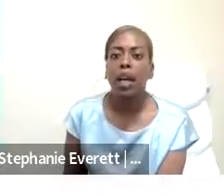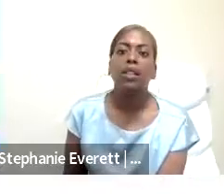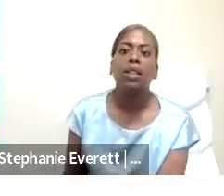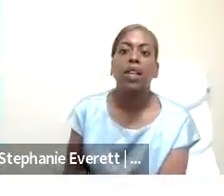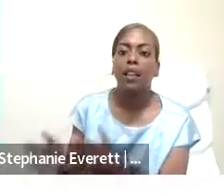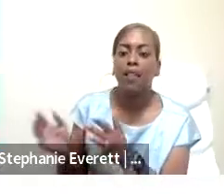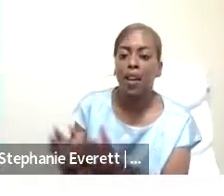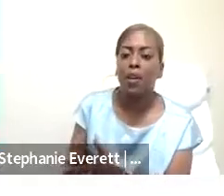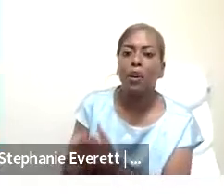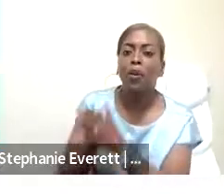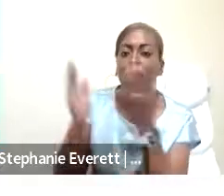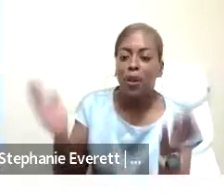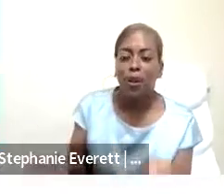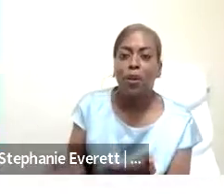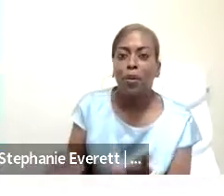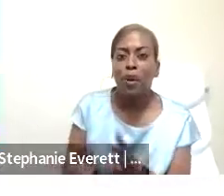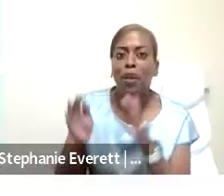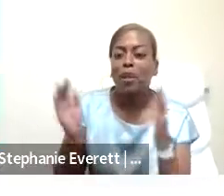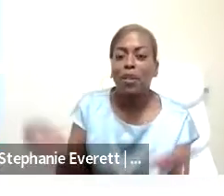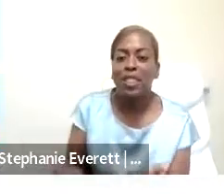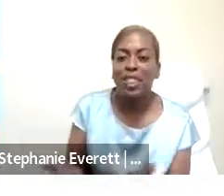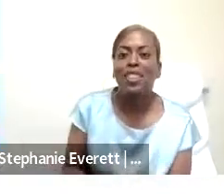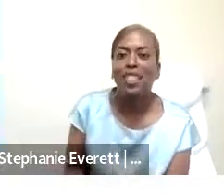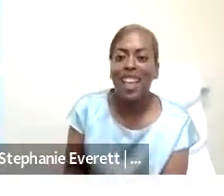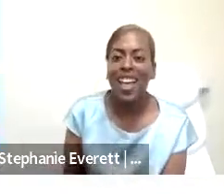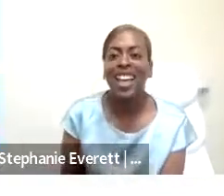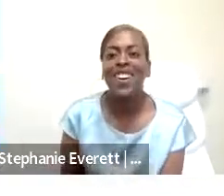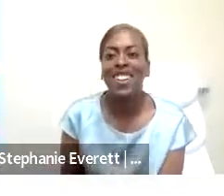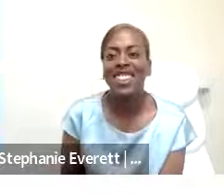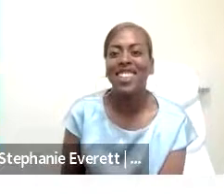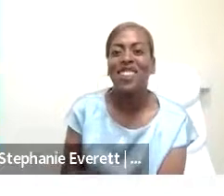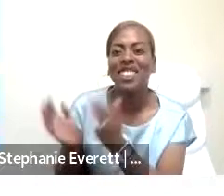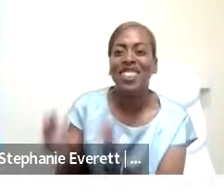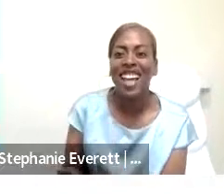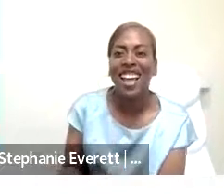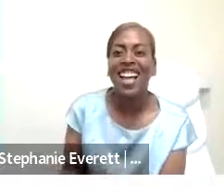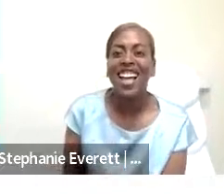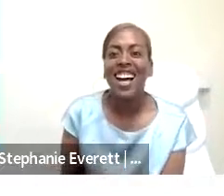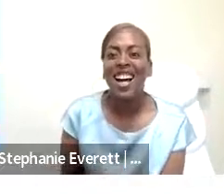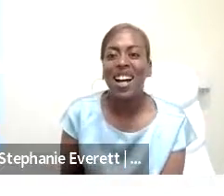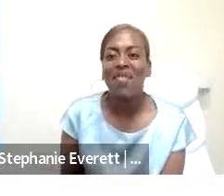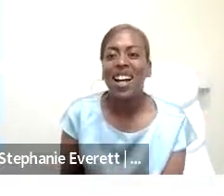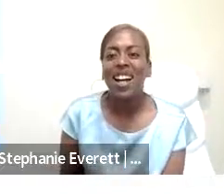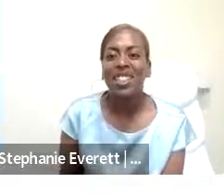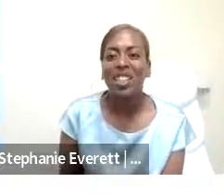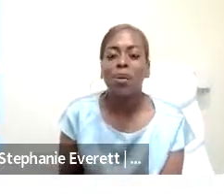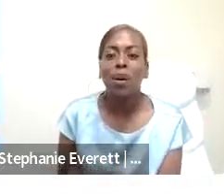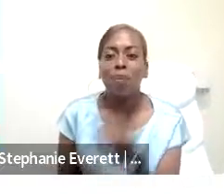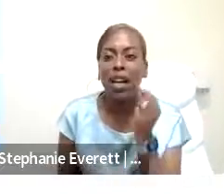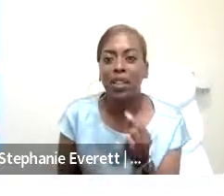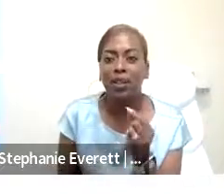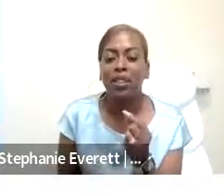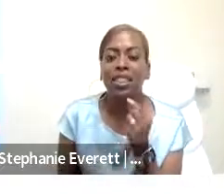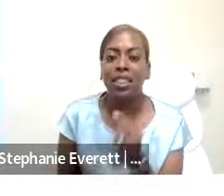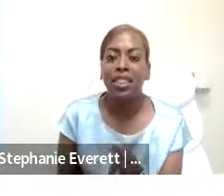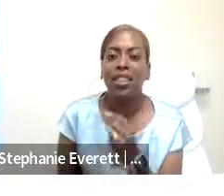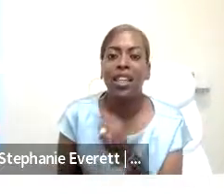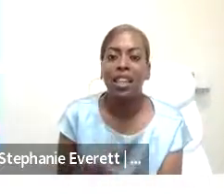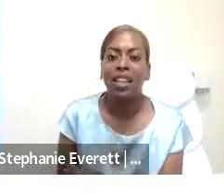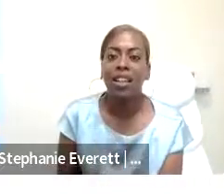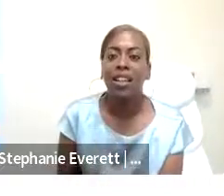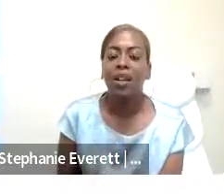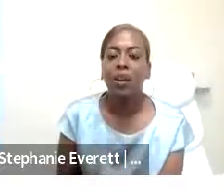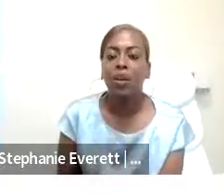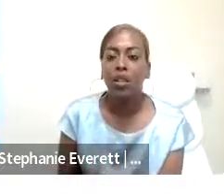but as a final, probably OCD-ish look at all the stuff for today, I saw one minute detail